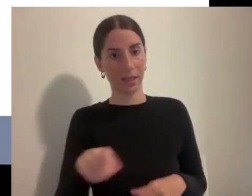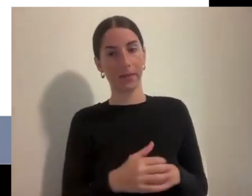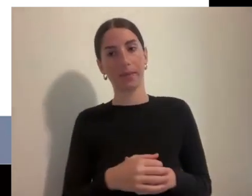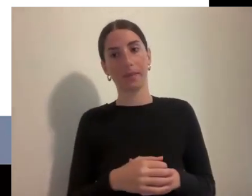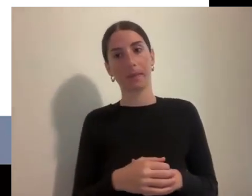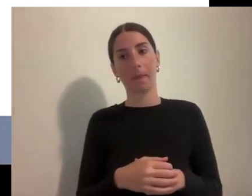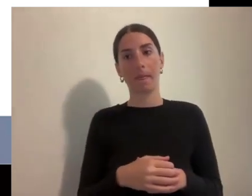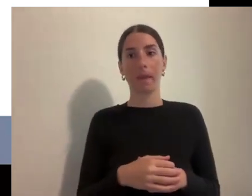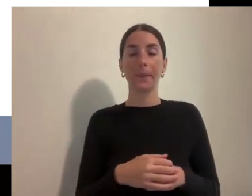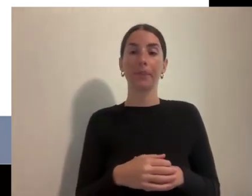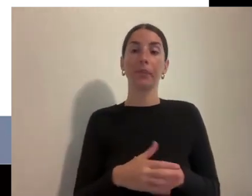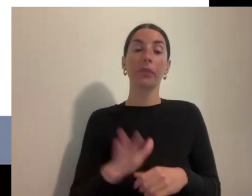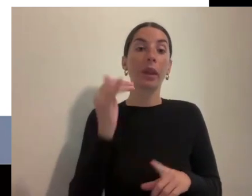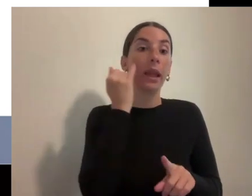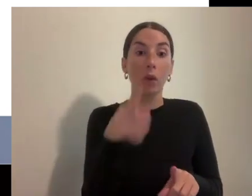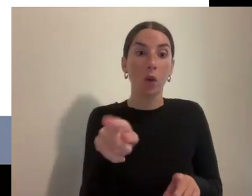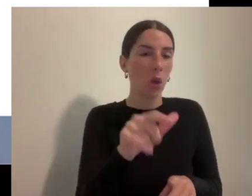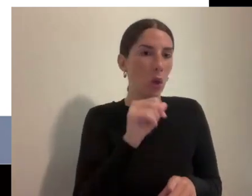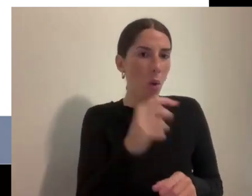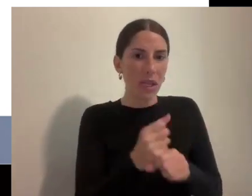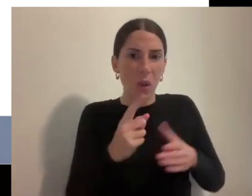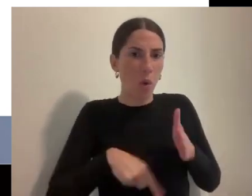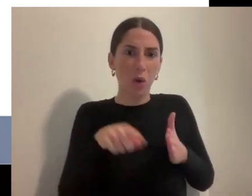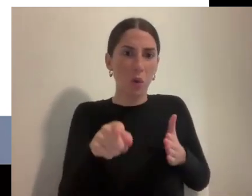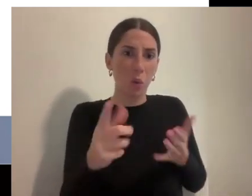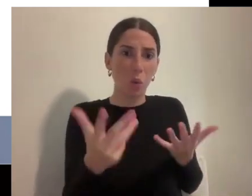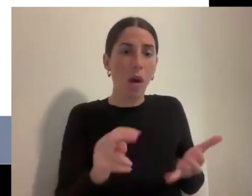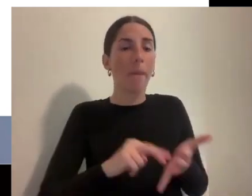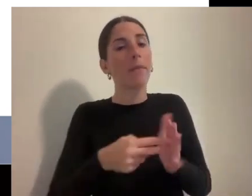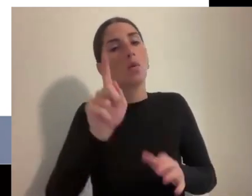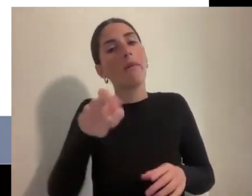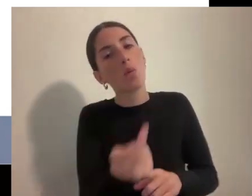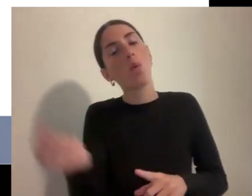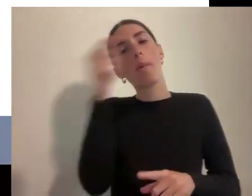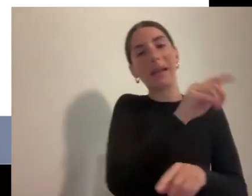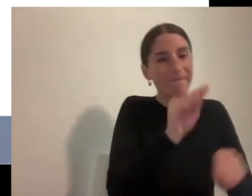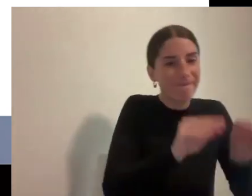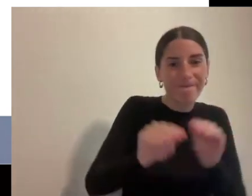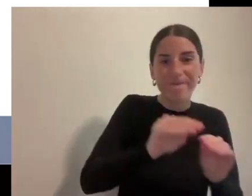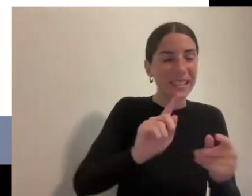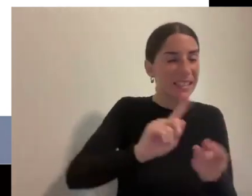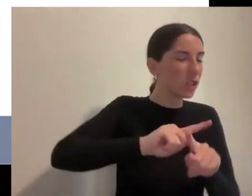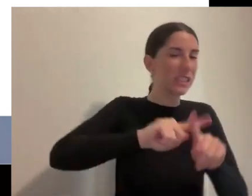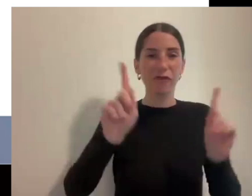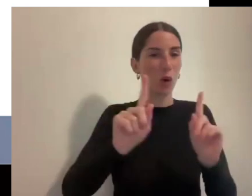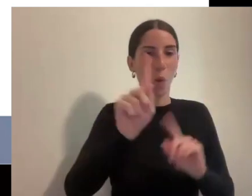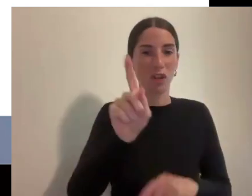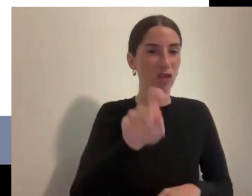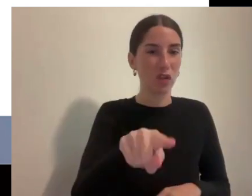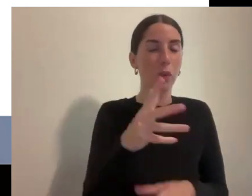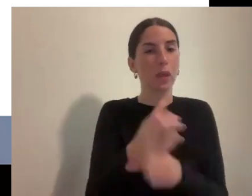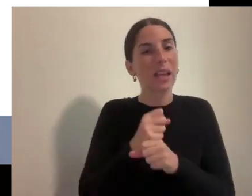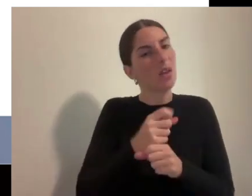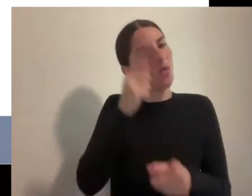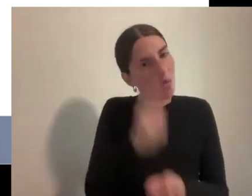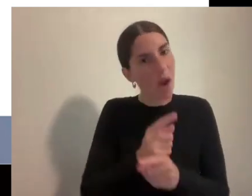that if you're not getting what you wanted, you go back and refine your prompt so that you will get the result you